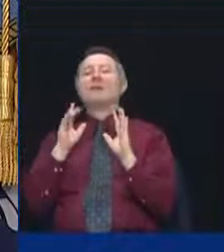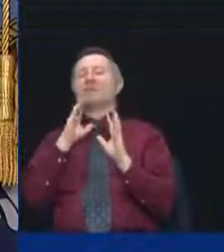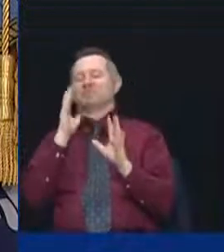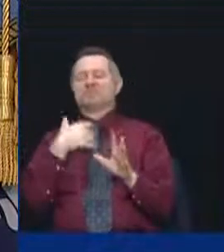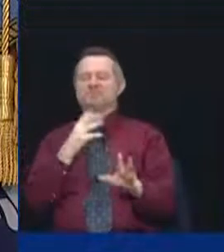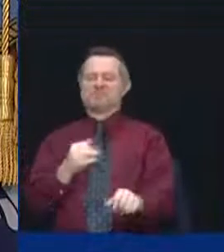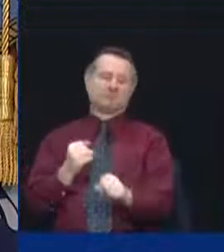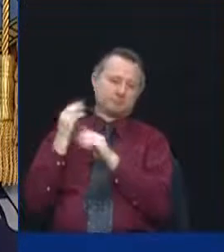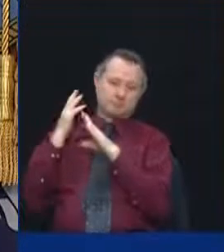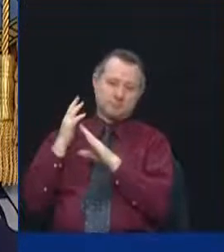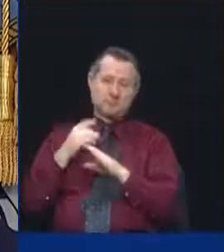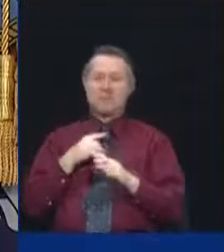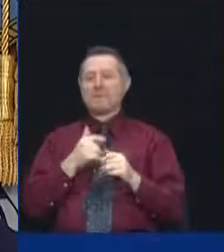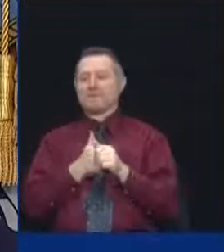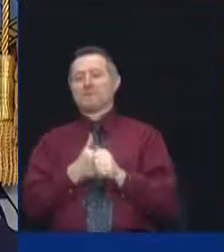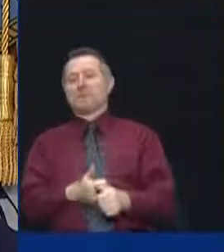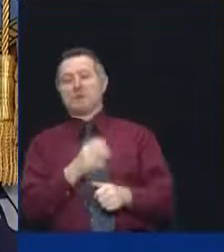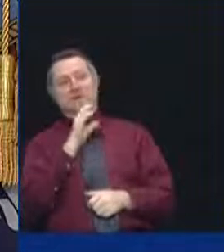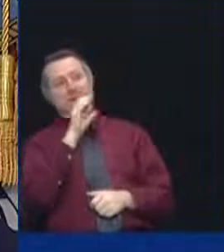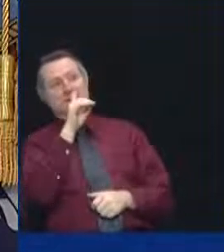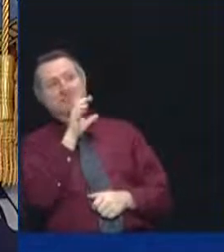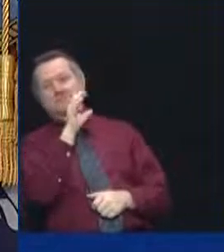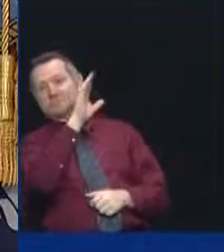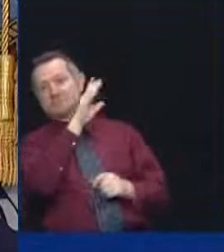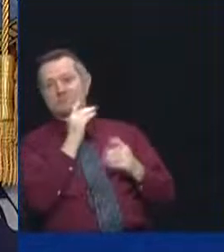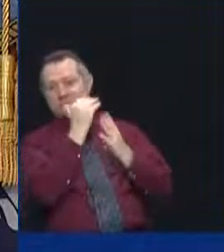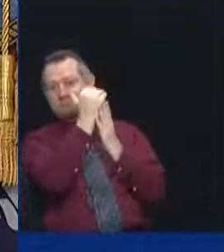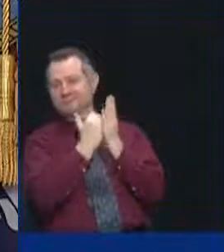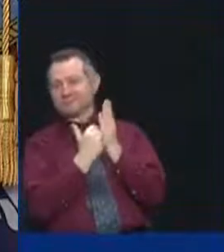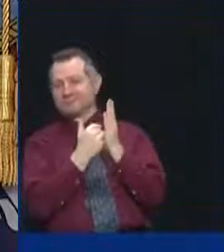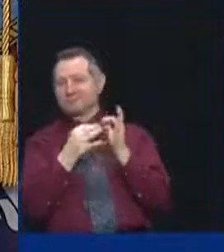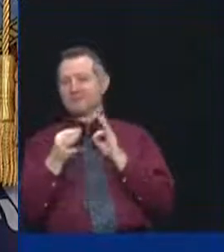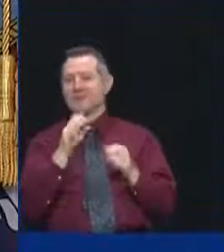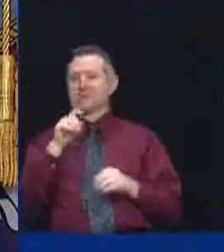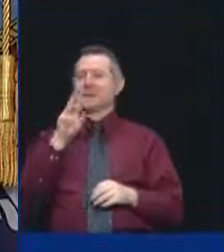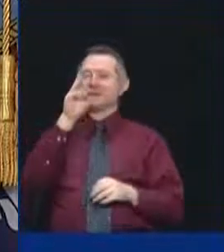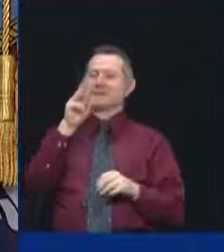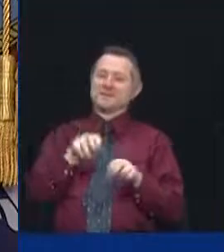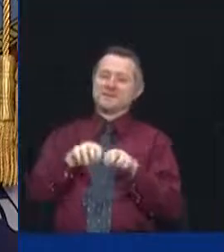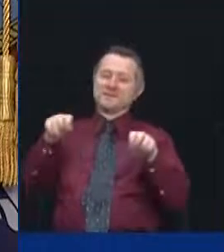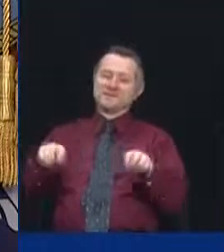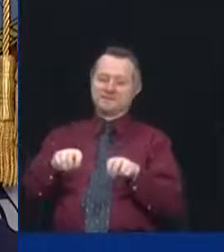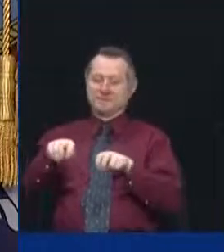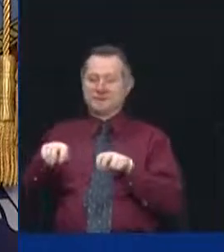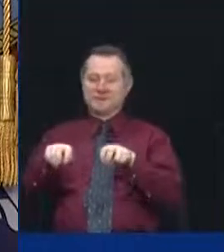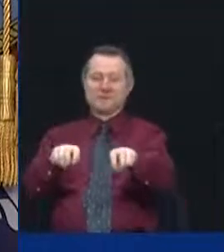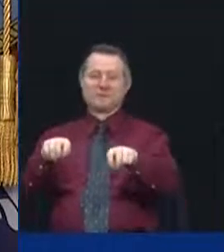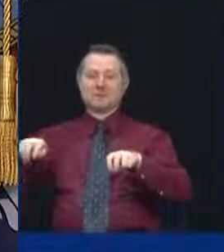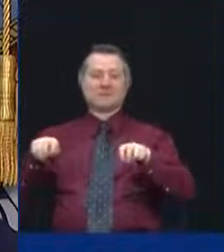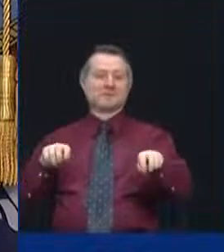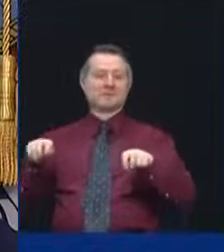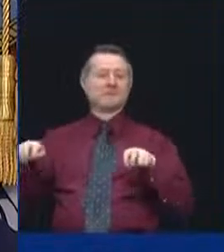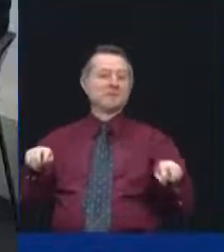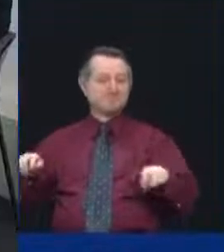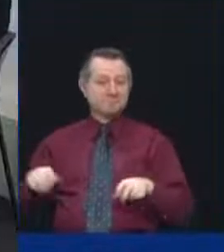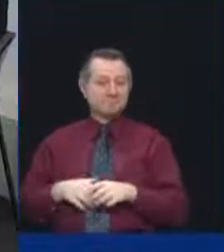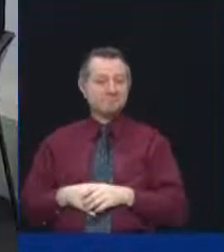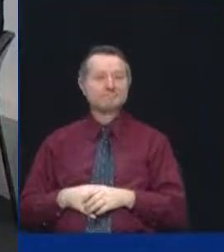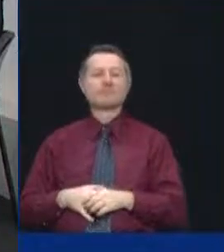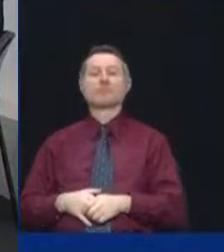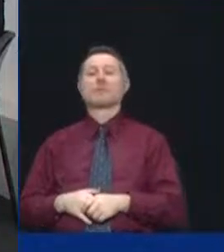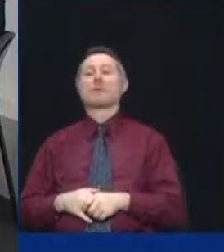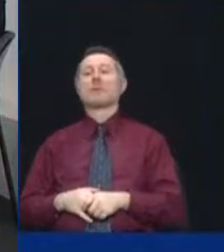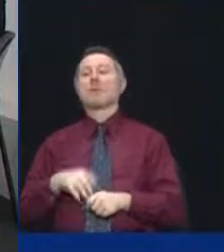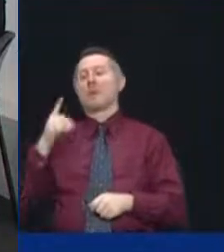CDC social distancing guideline of 6 feet. Will the teams determine in